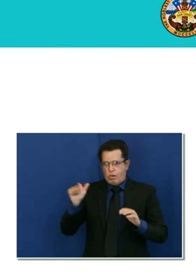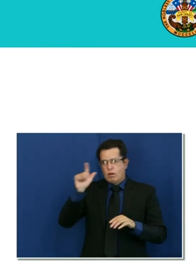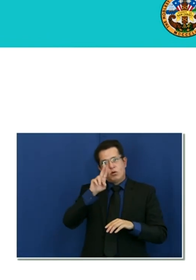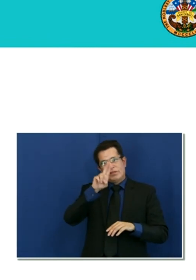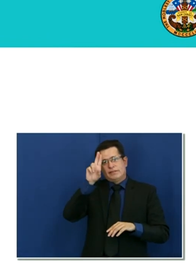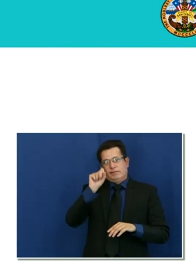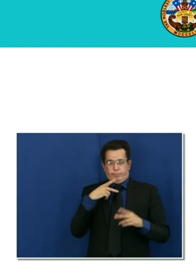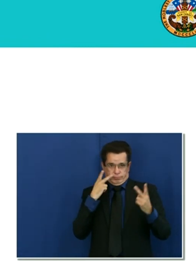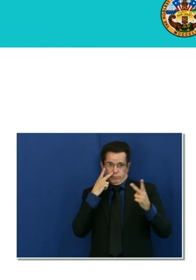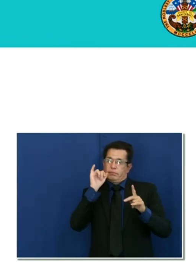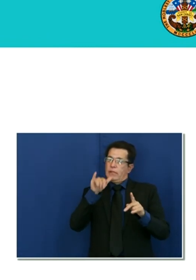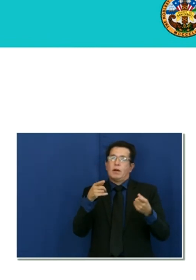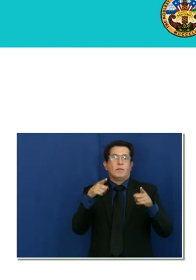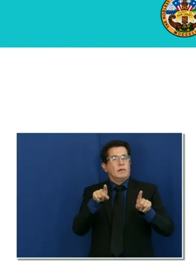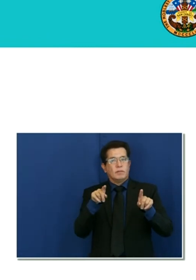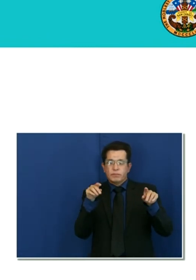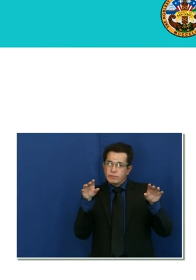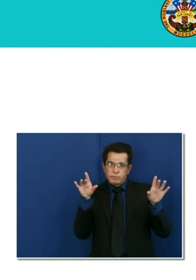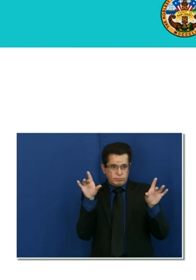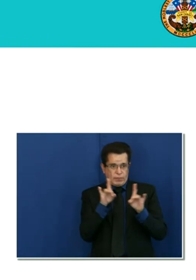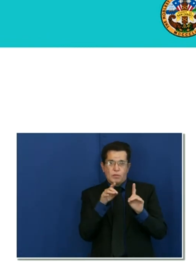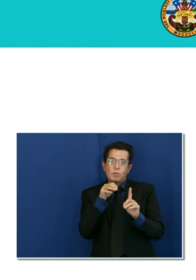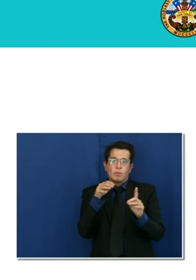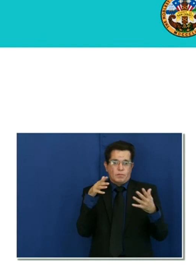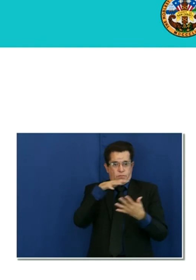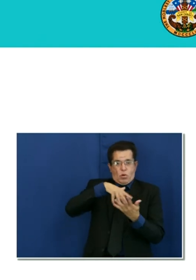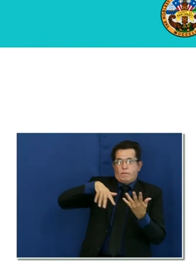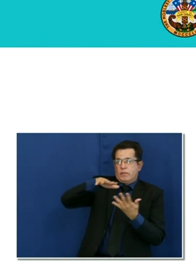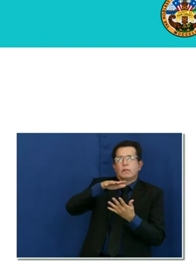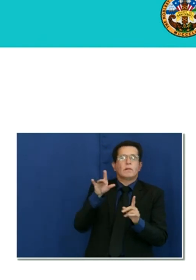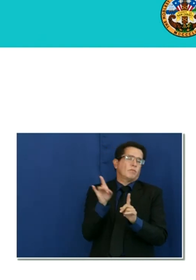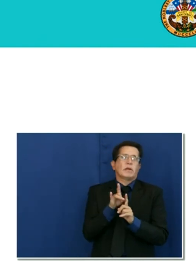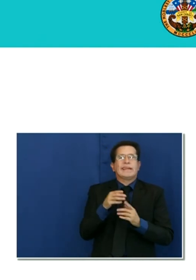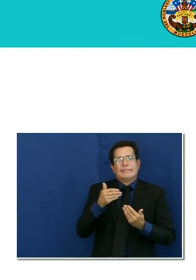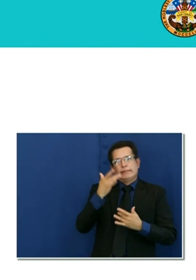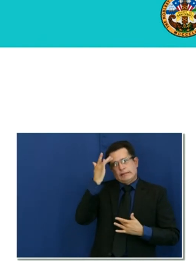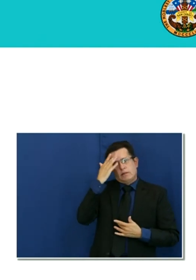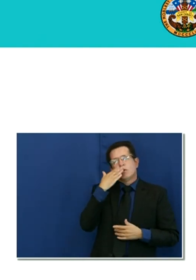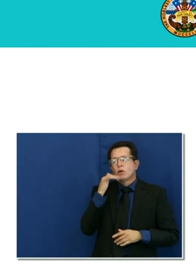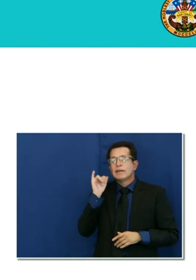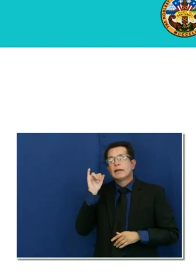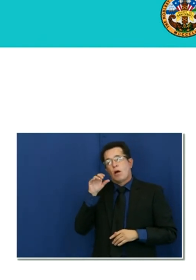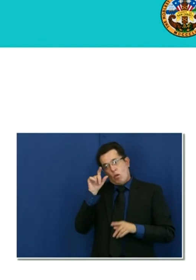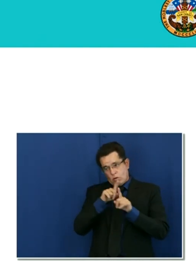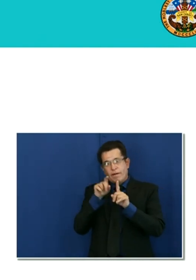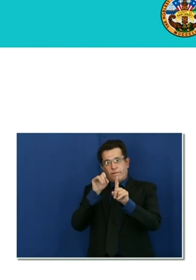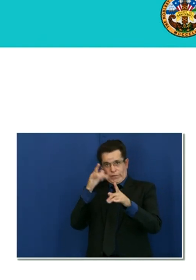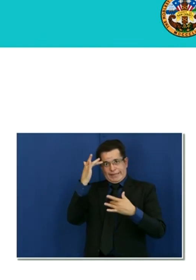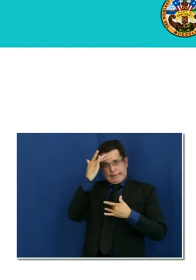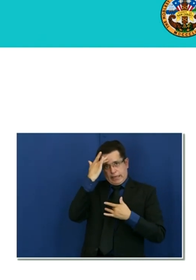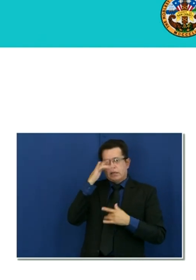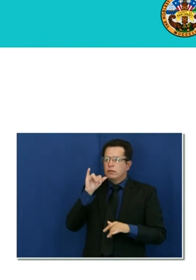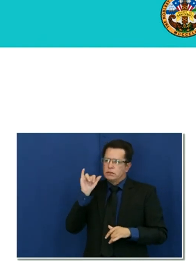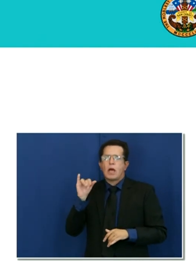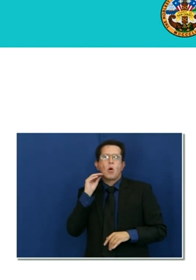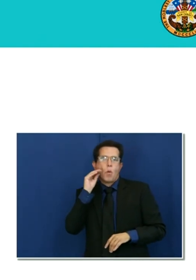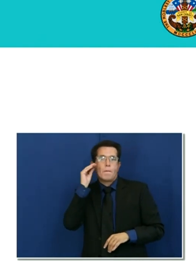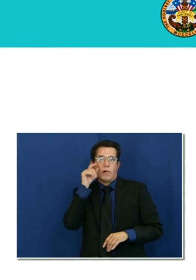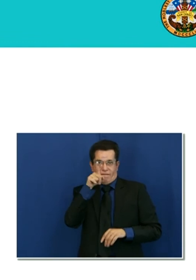encourage you to stay home if you are sick. And by practicing these strategies, it can help decrease the